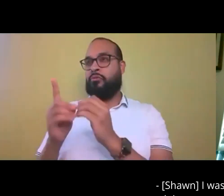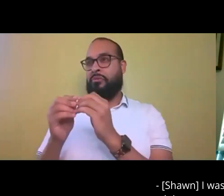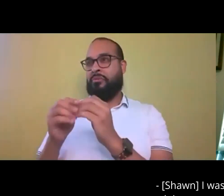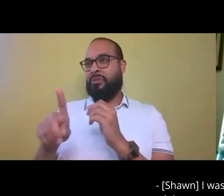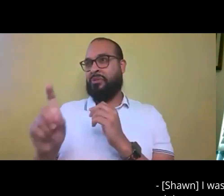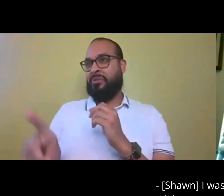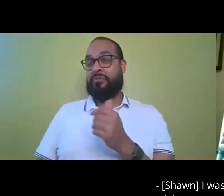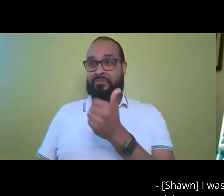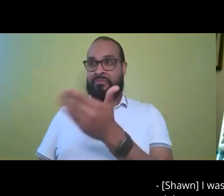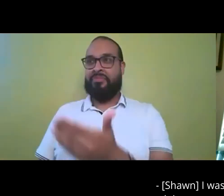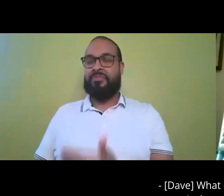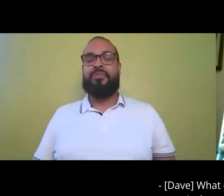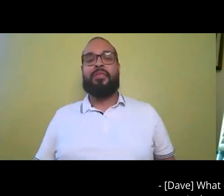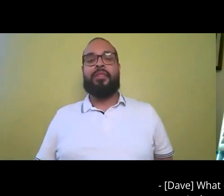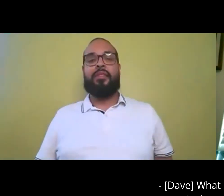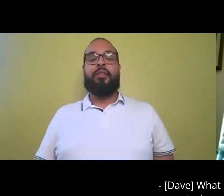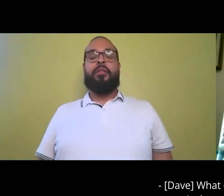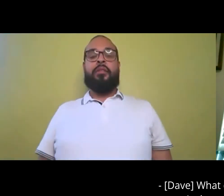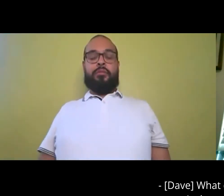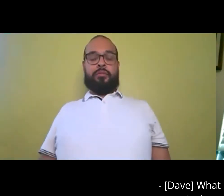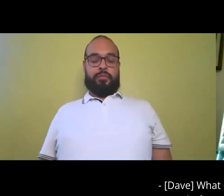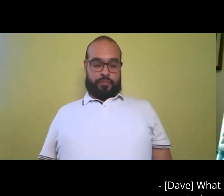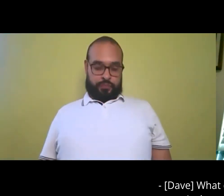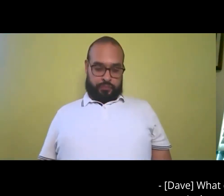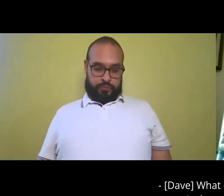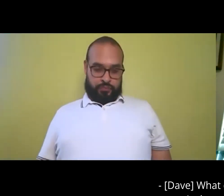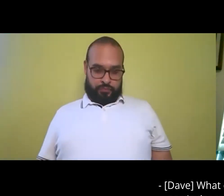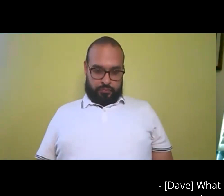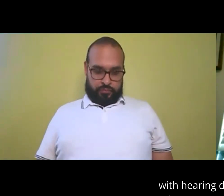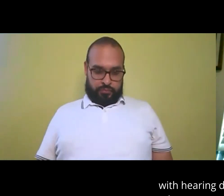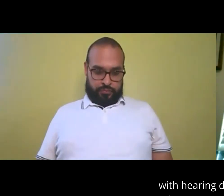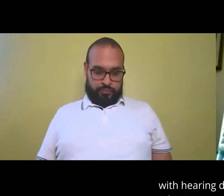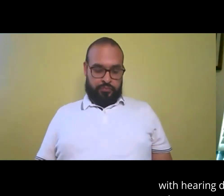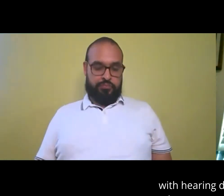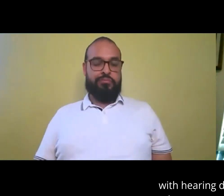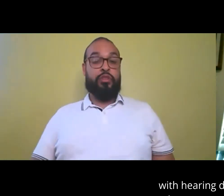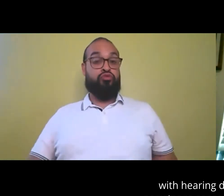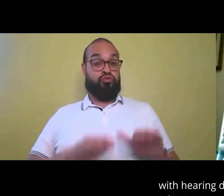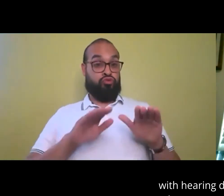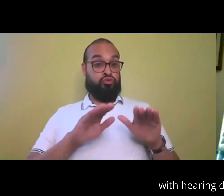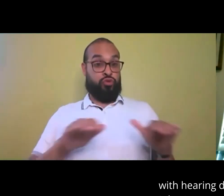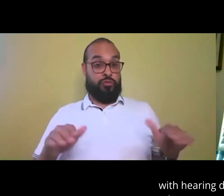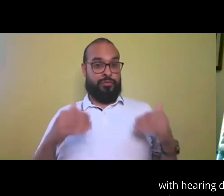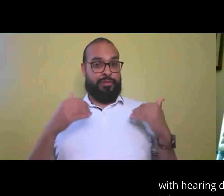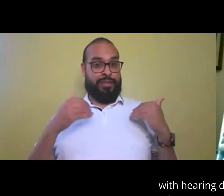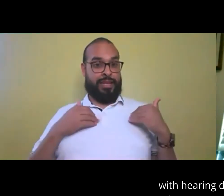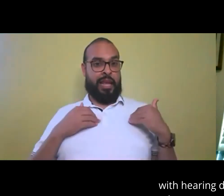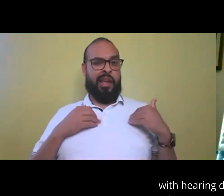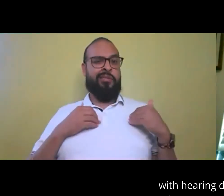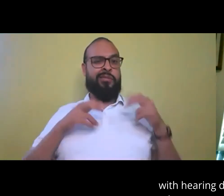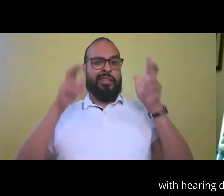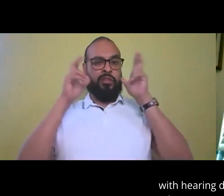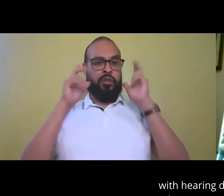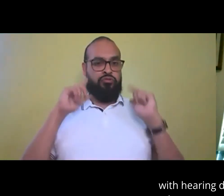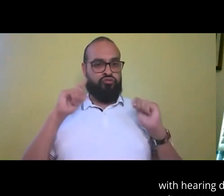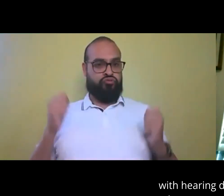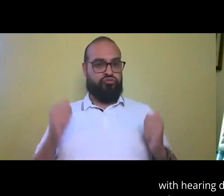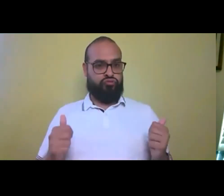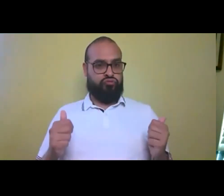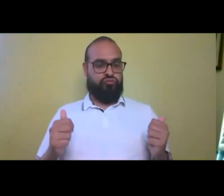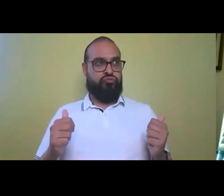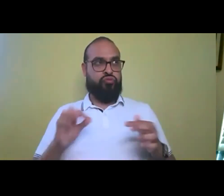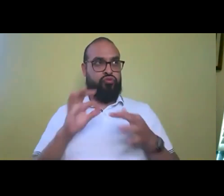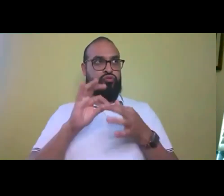ahead, Gabe. What do you see particular to children with hearing deficits as it pertains to sensory